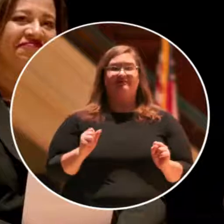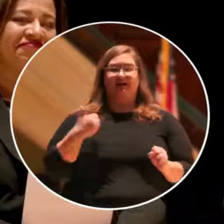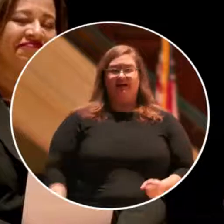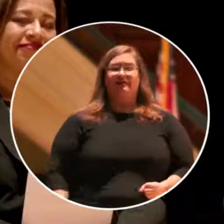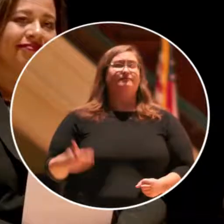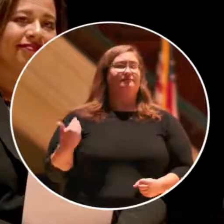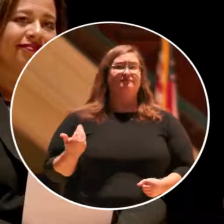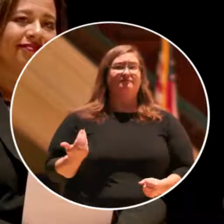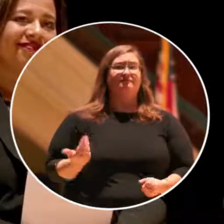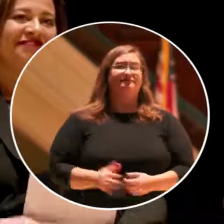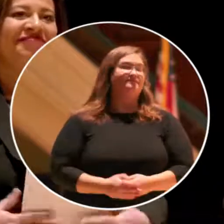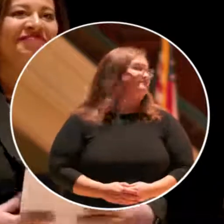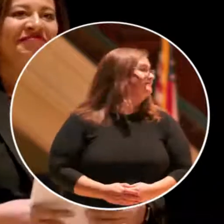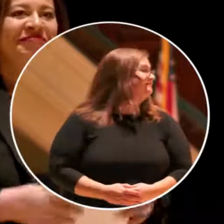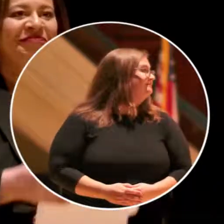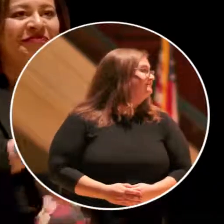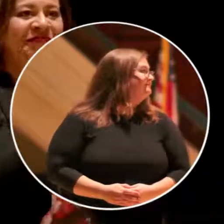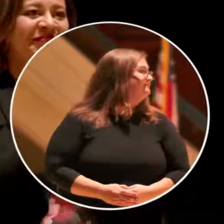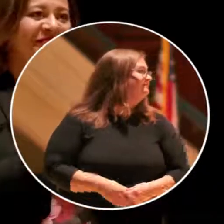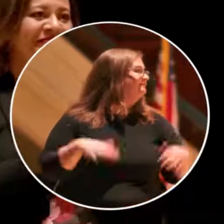am.